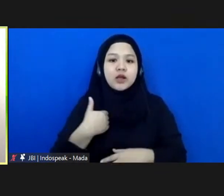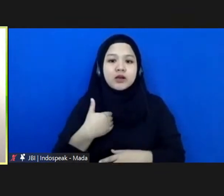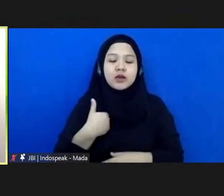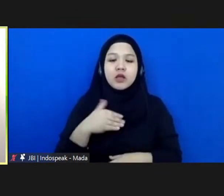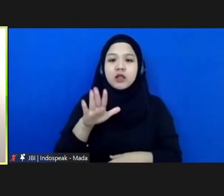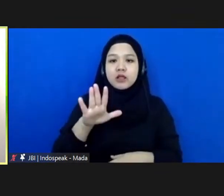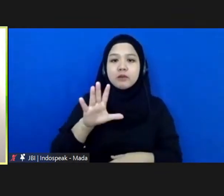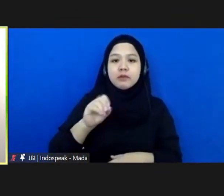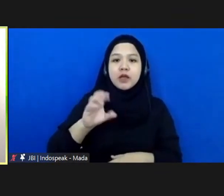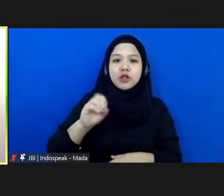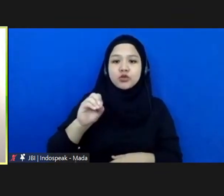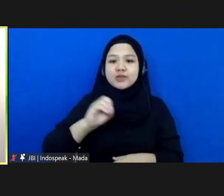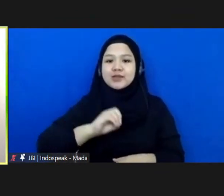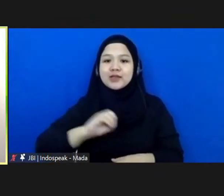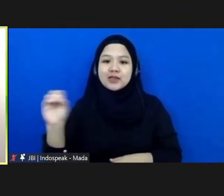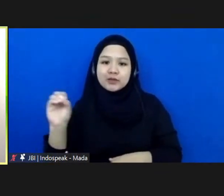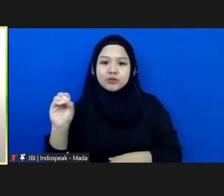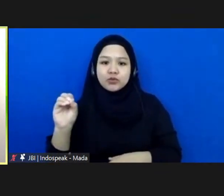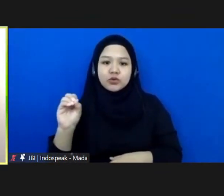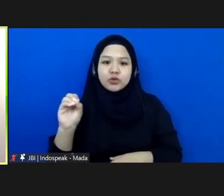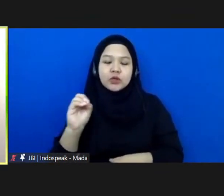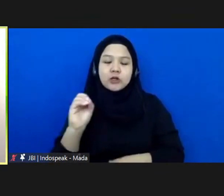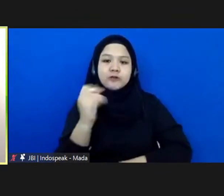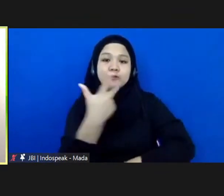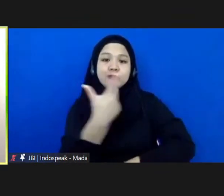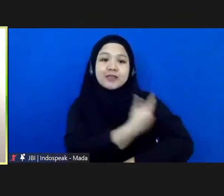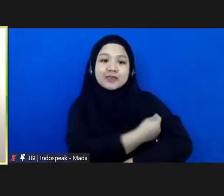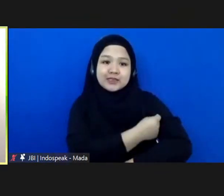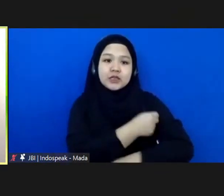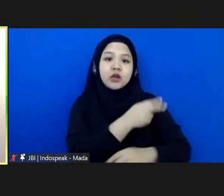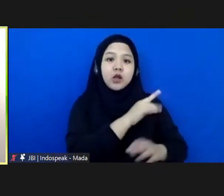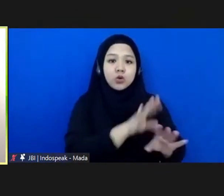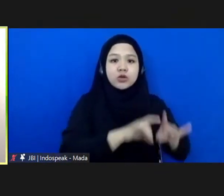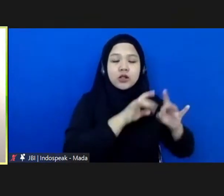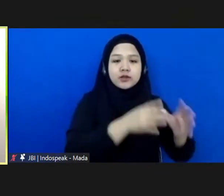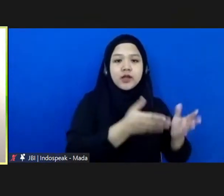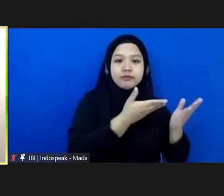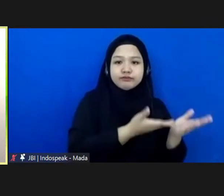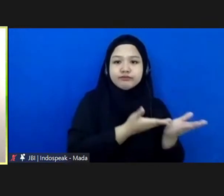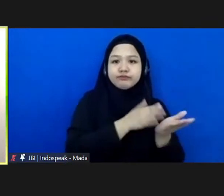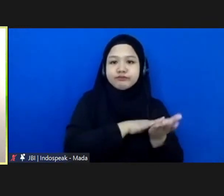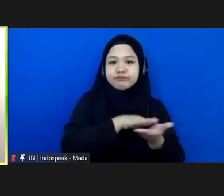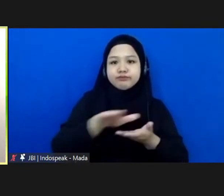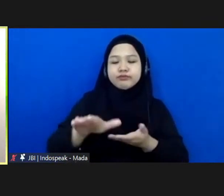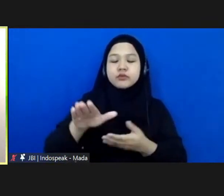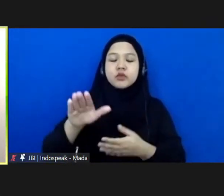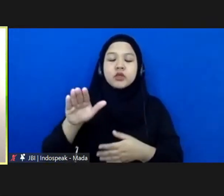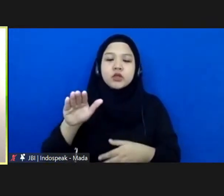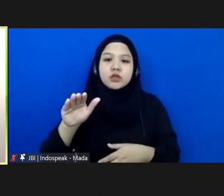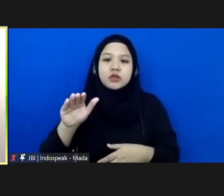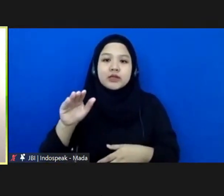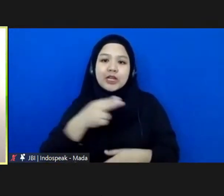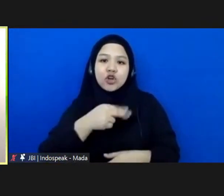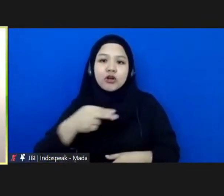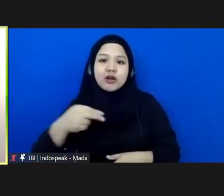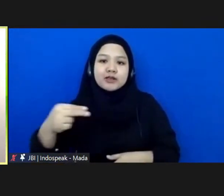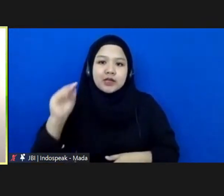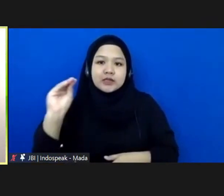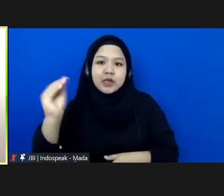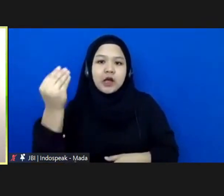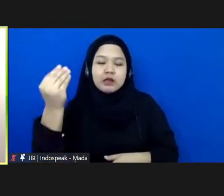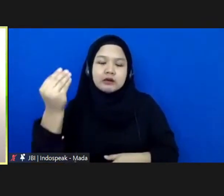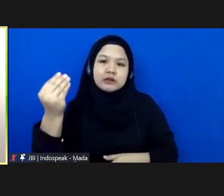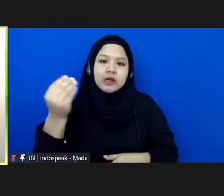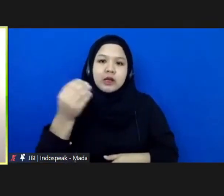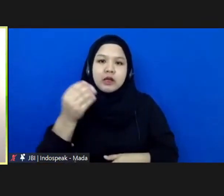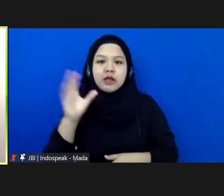vaccines supplied by Australia arrived in Jakarta just last Wednesday. This means, through